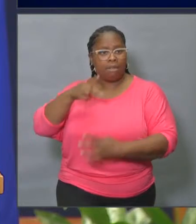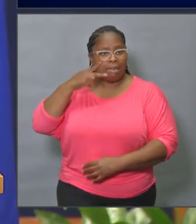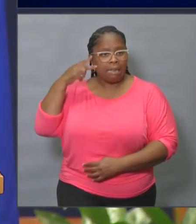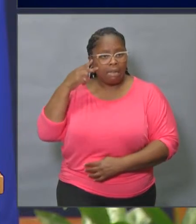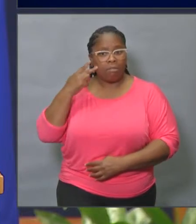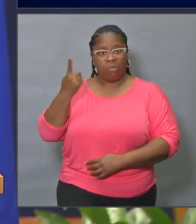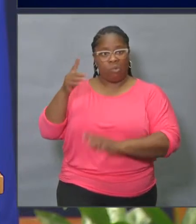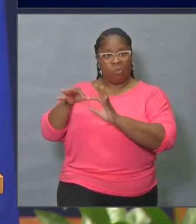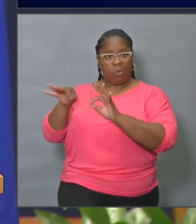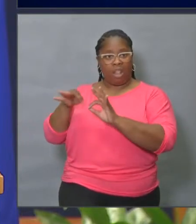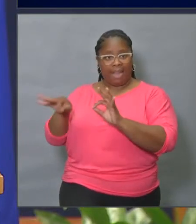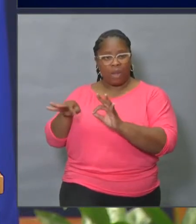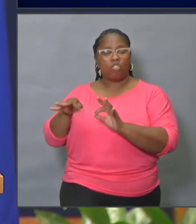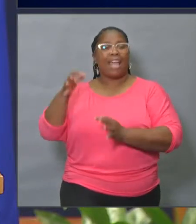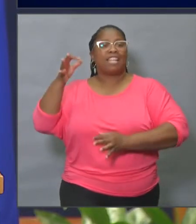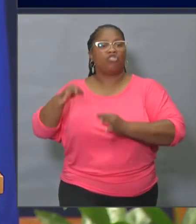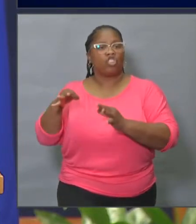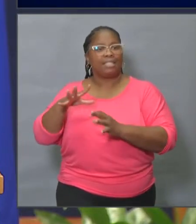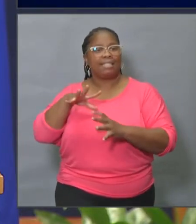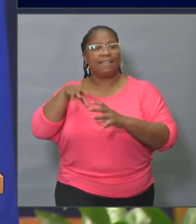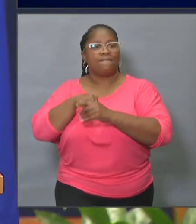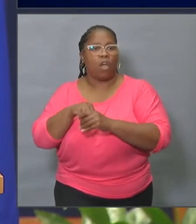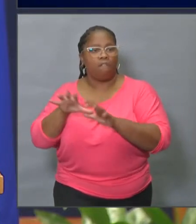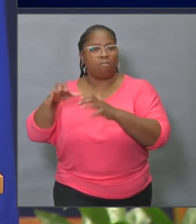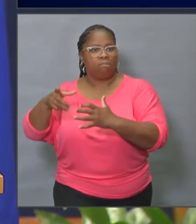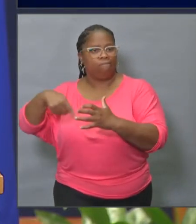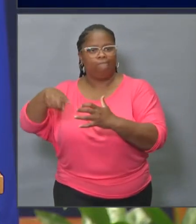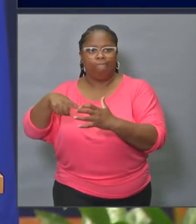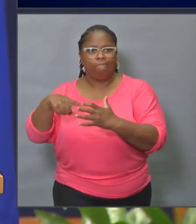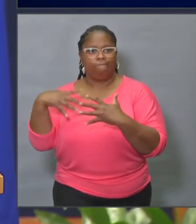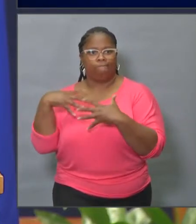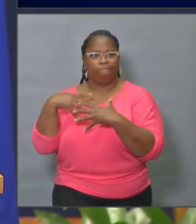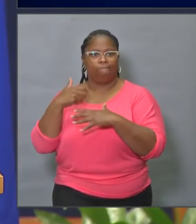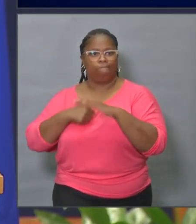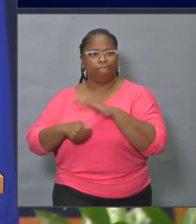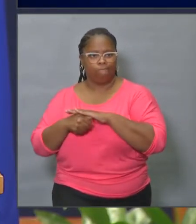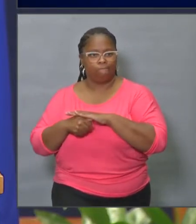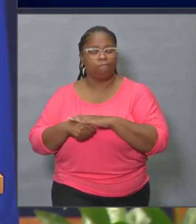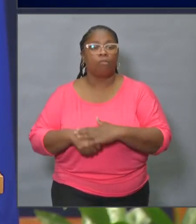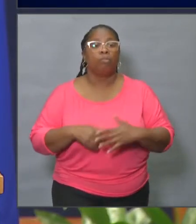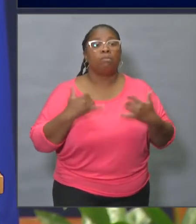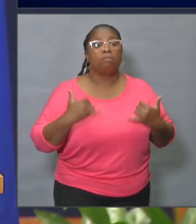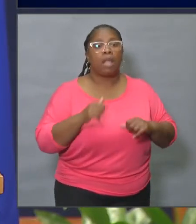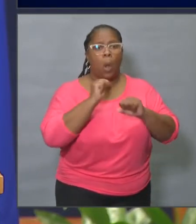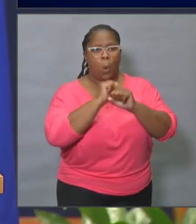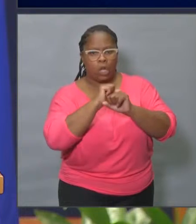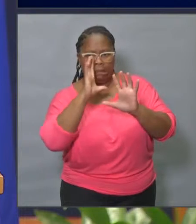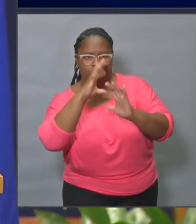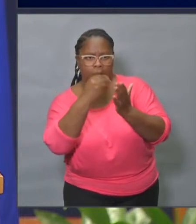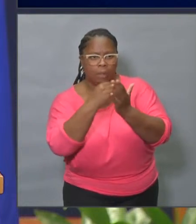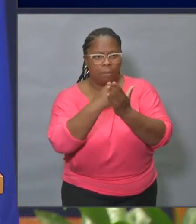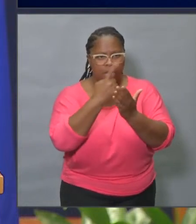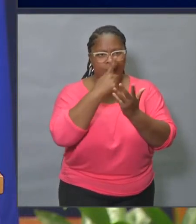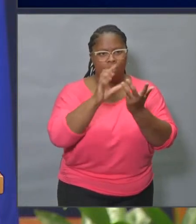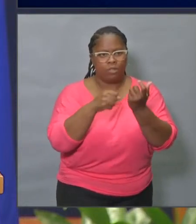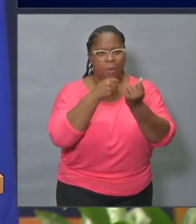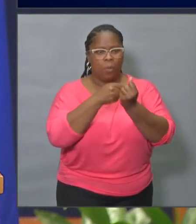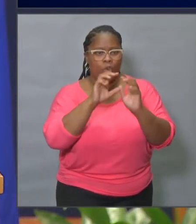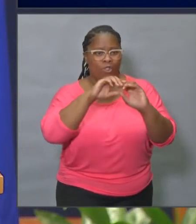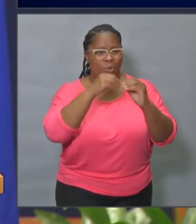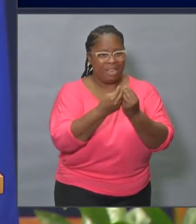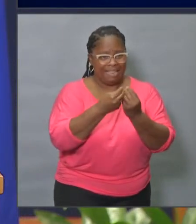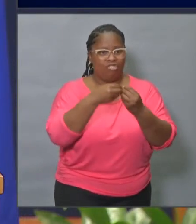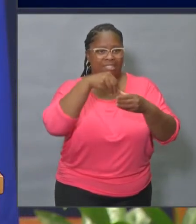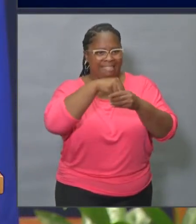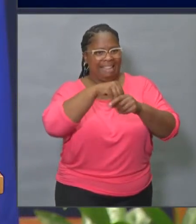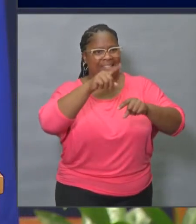monolingual, and justice-involved populations. We're also working and seeking funds to support organizational capacity building within